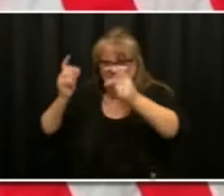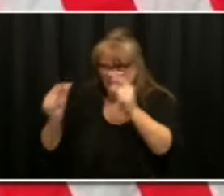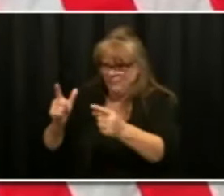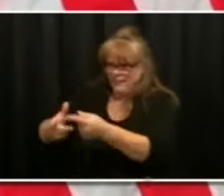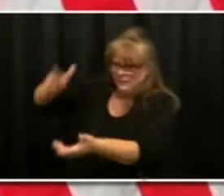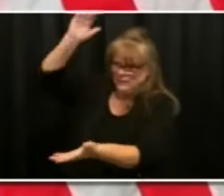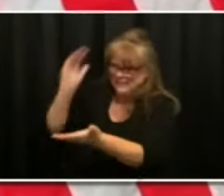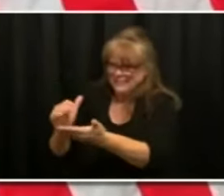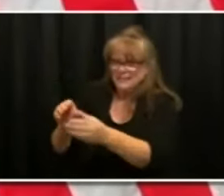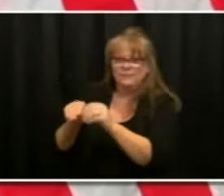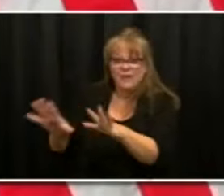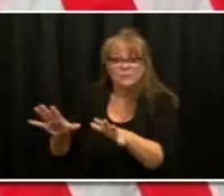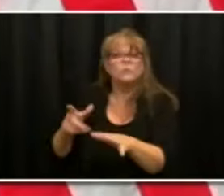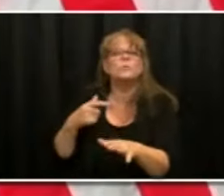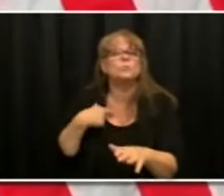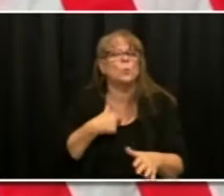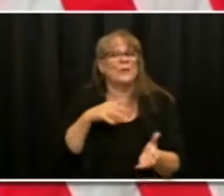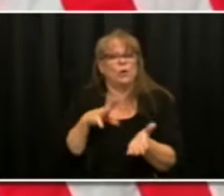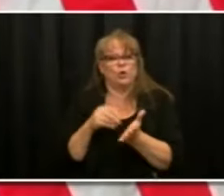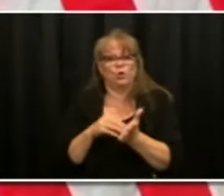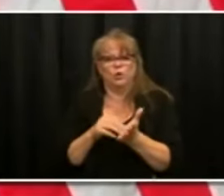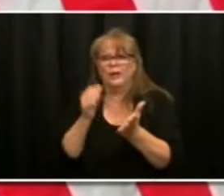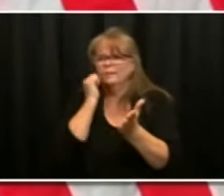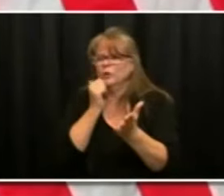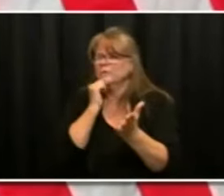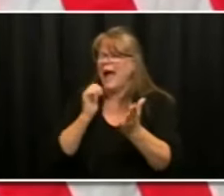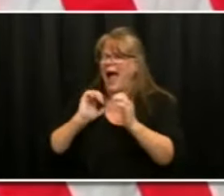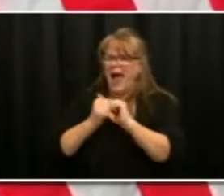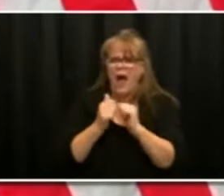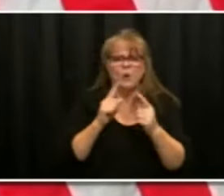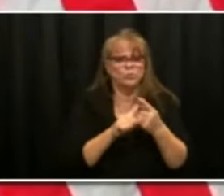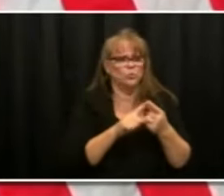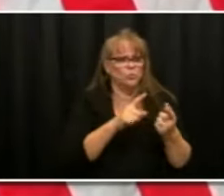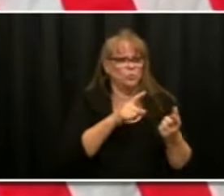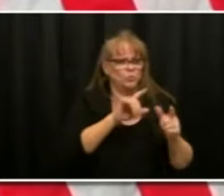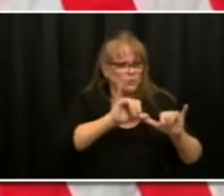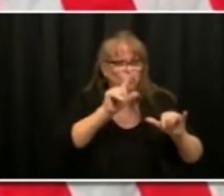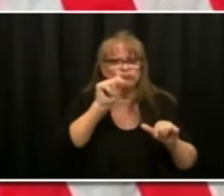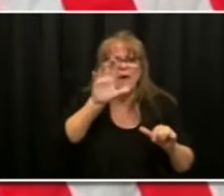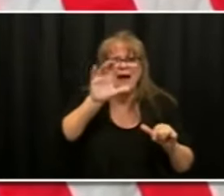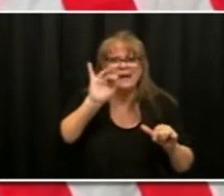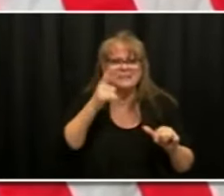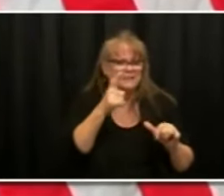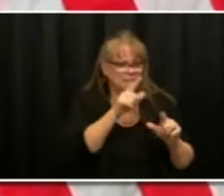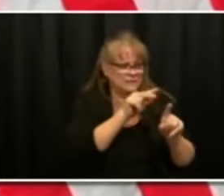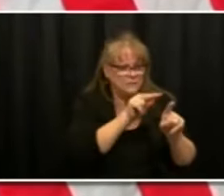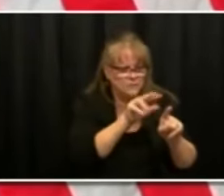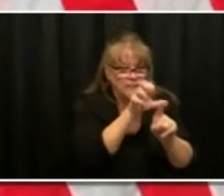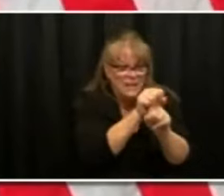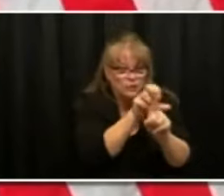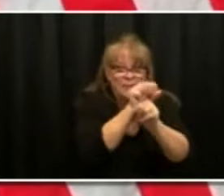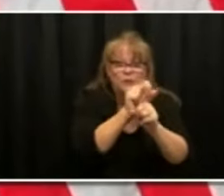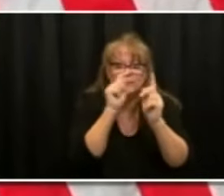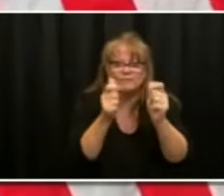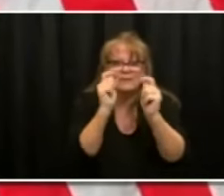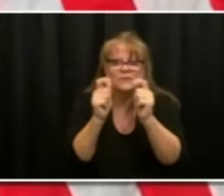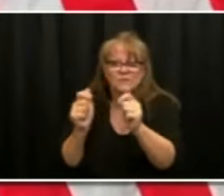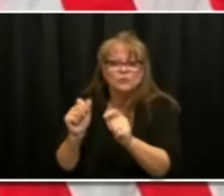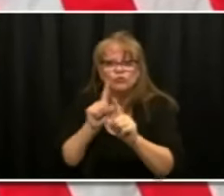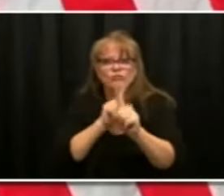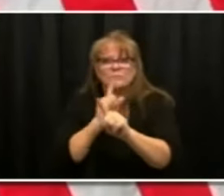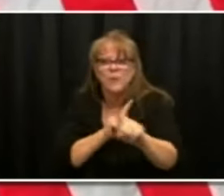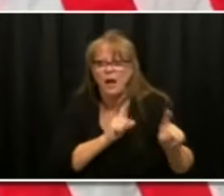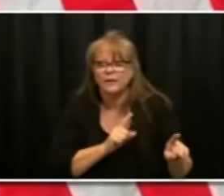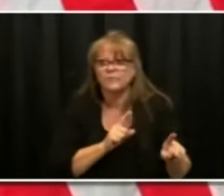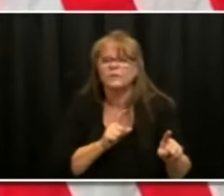outbreak and site management. And so many of the school outbreaks, while it's difficult and many parents find it annoying